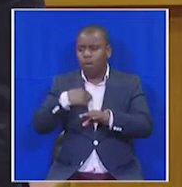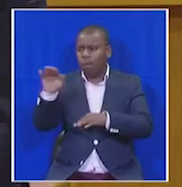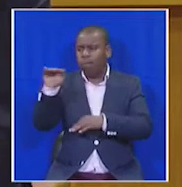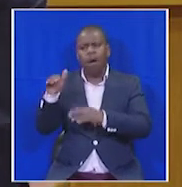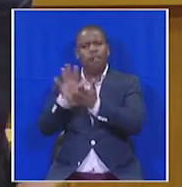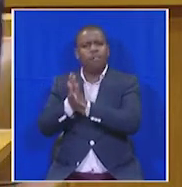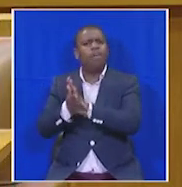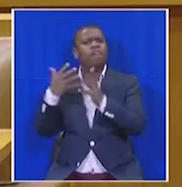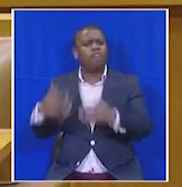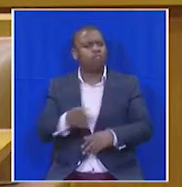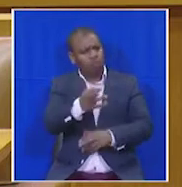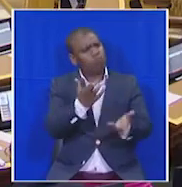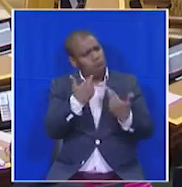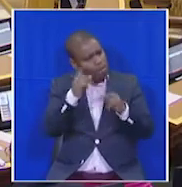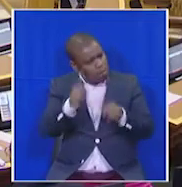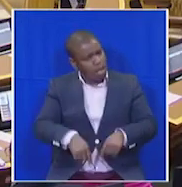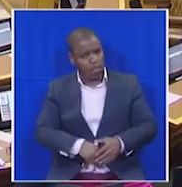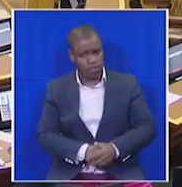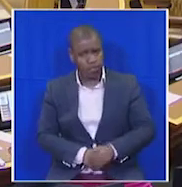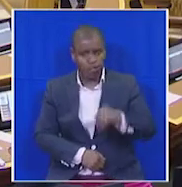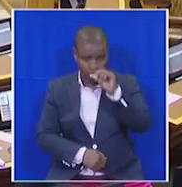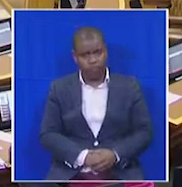crisis. He must answer.